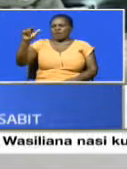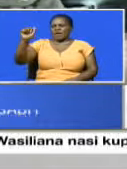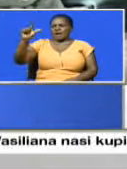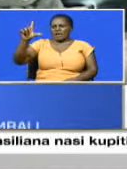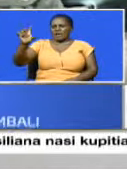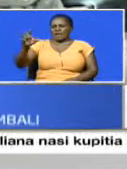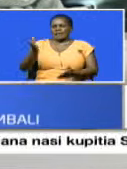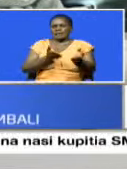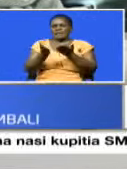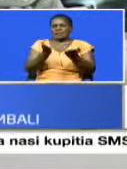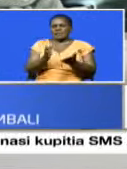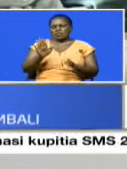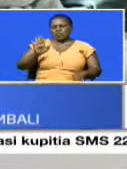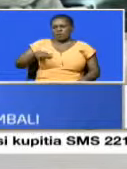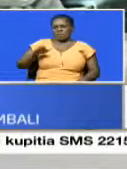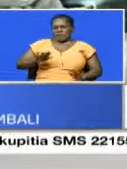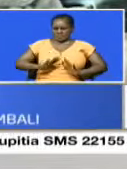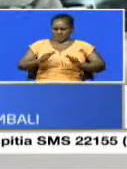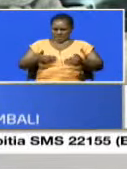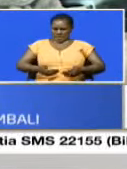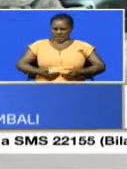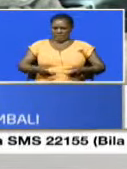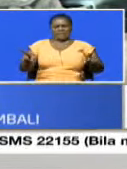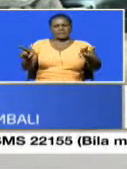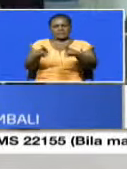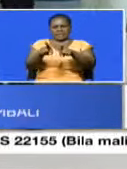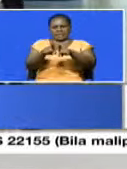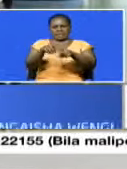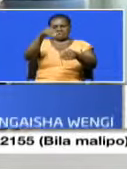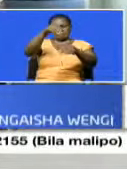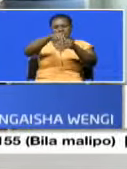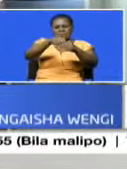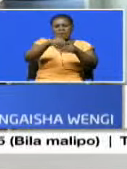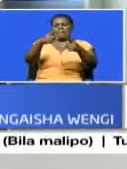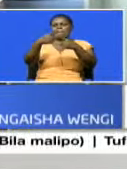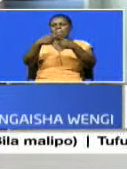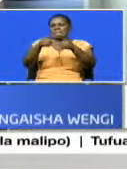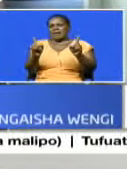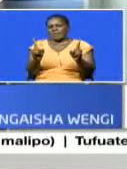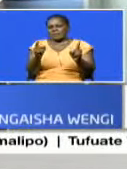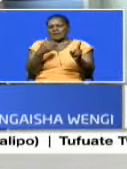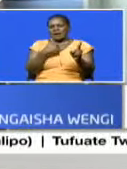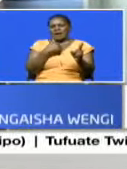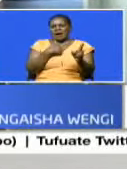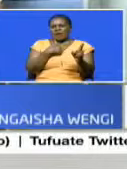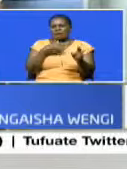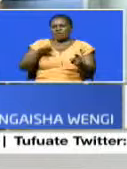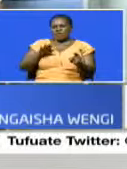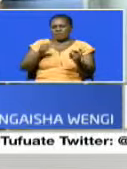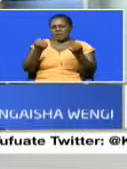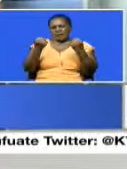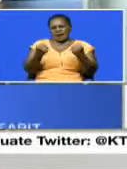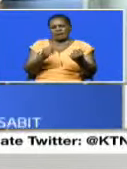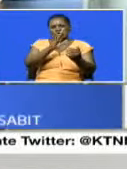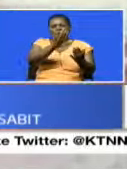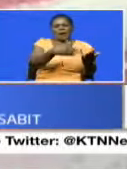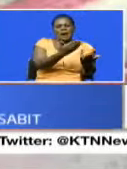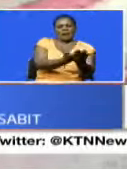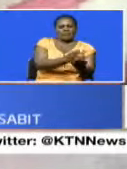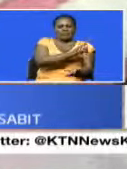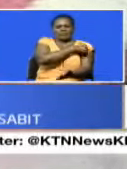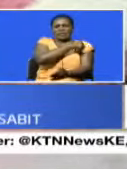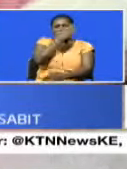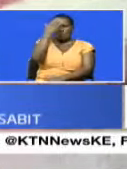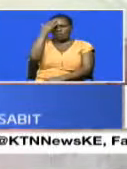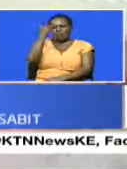Marsabit, huduma kwa kina mama wajawazito zimeangaziwa. Ingawa kumekwepo ugumu wa kina mama kufika hospitalini kwa hofu